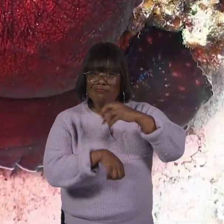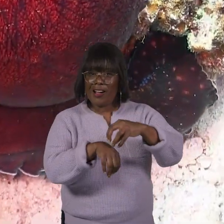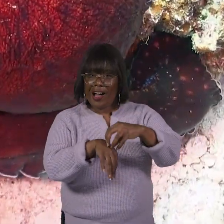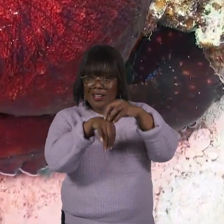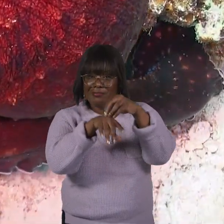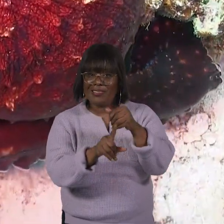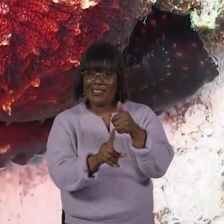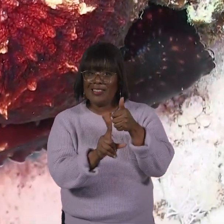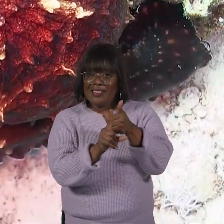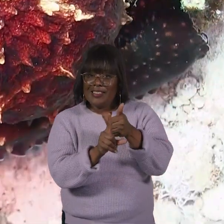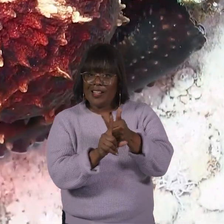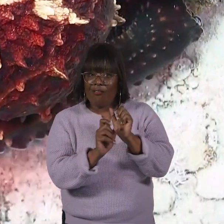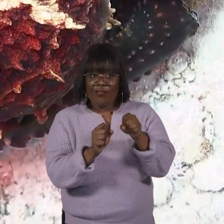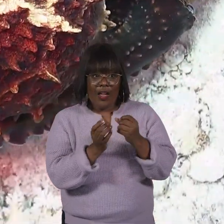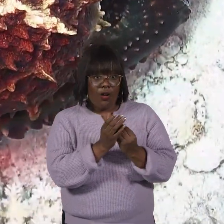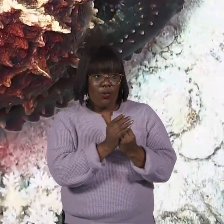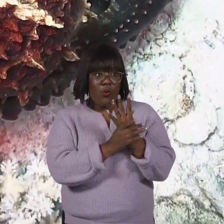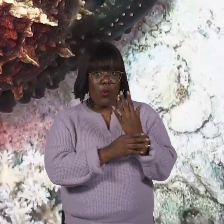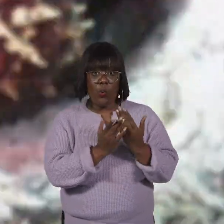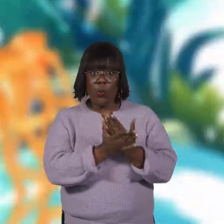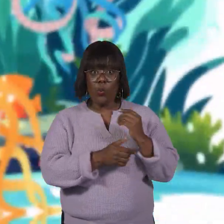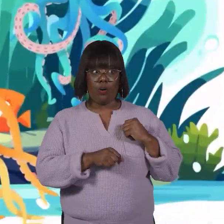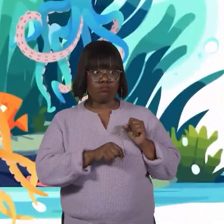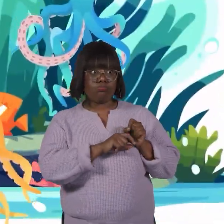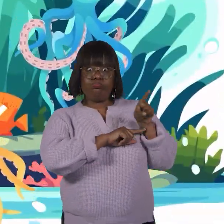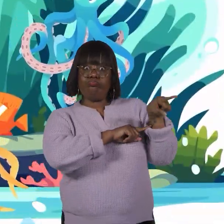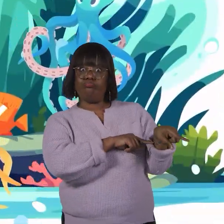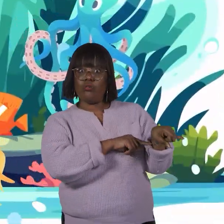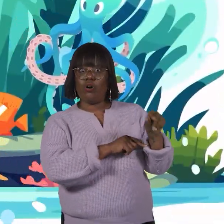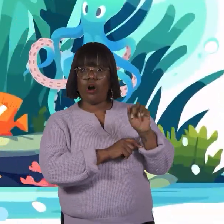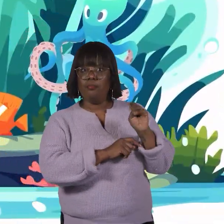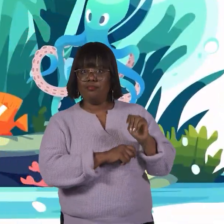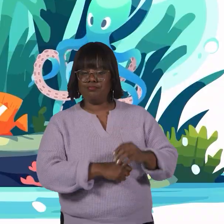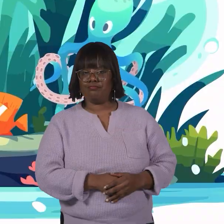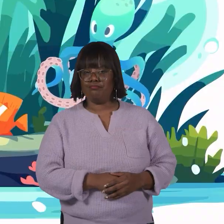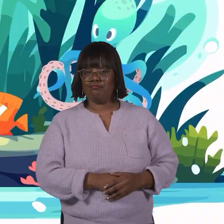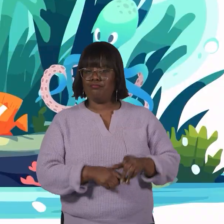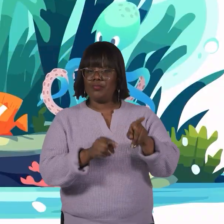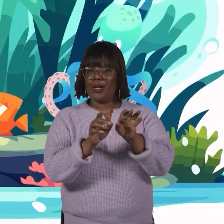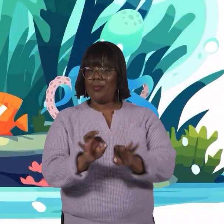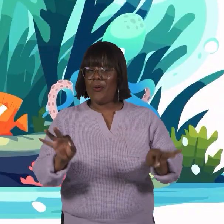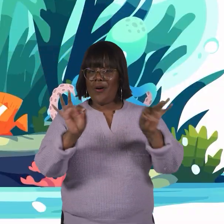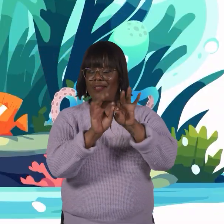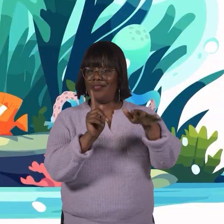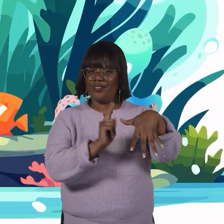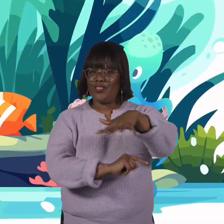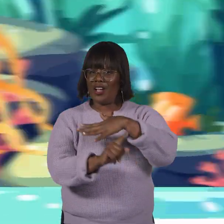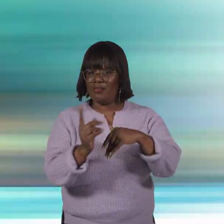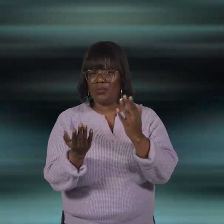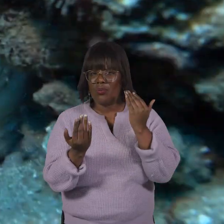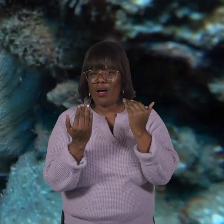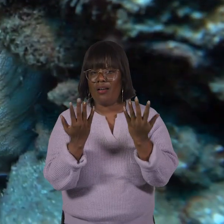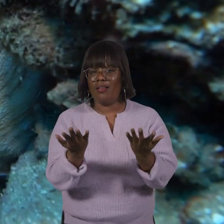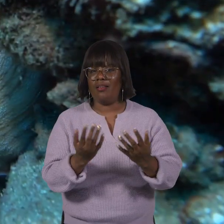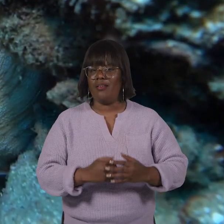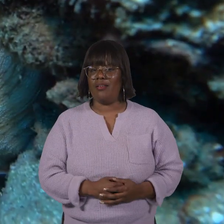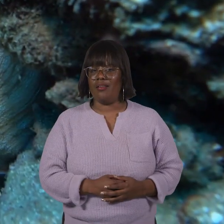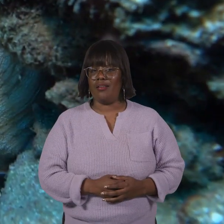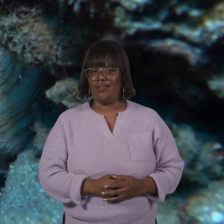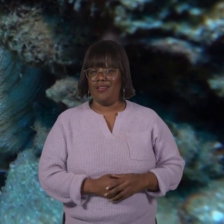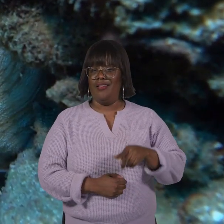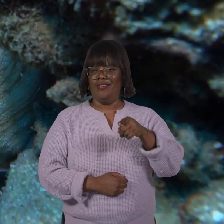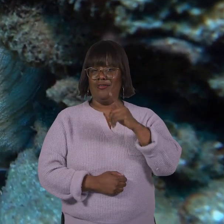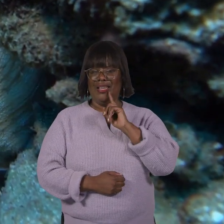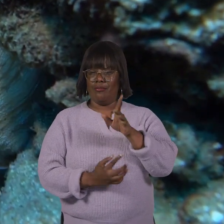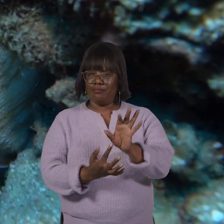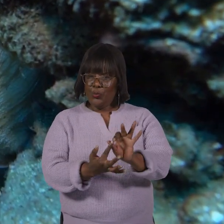octopuses can grow a new arm later. Why are they important to the environment? These wonderful